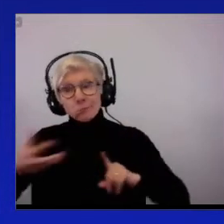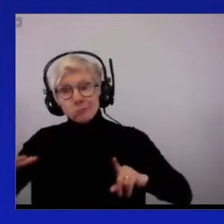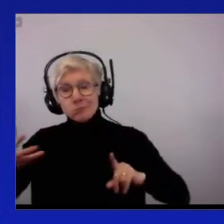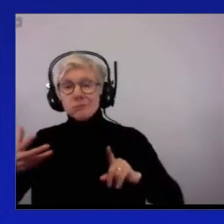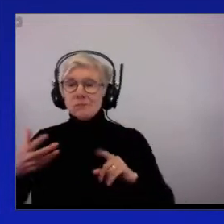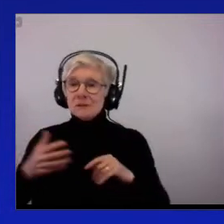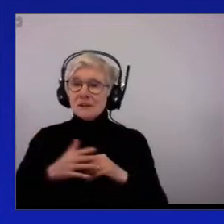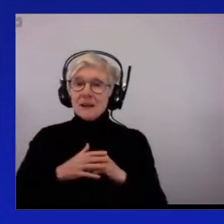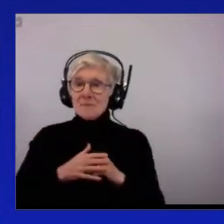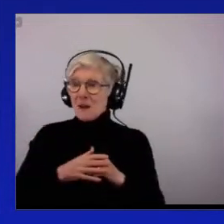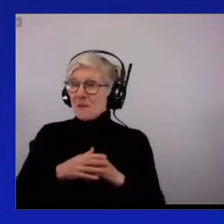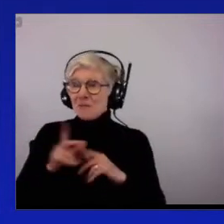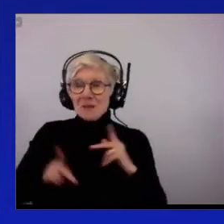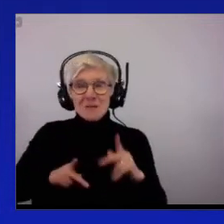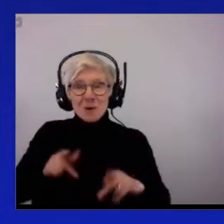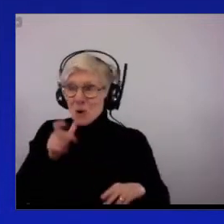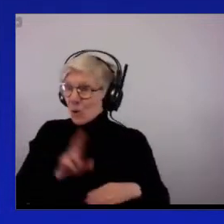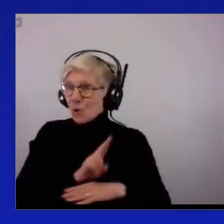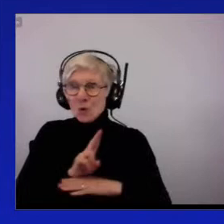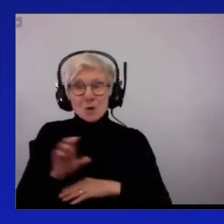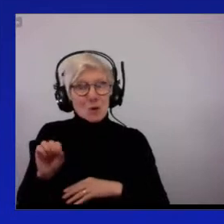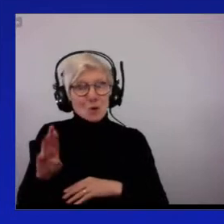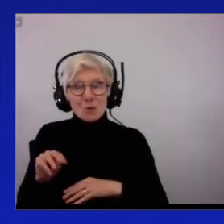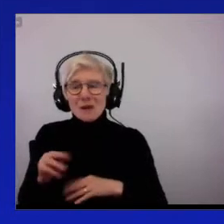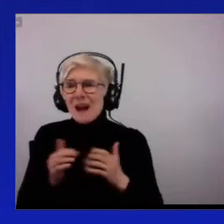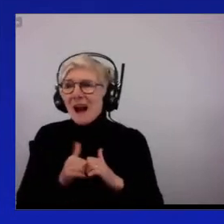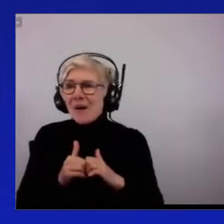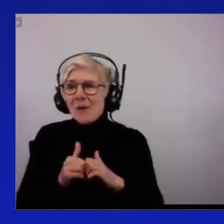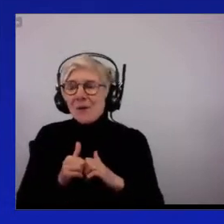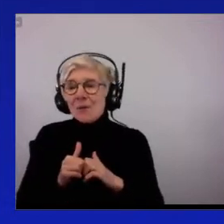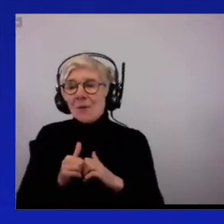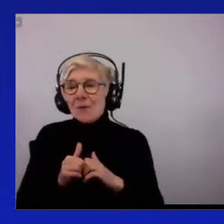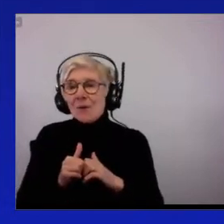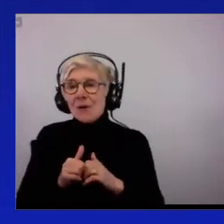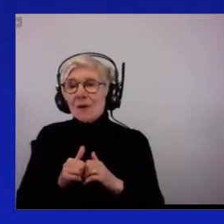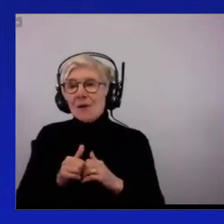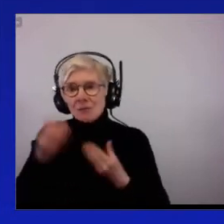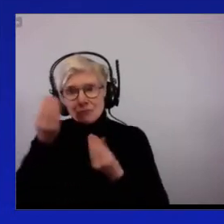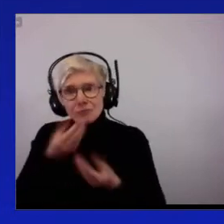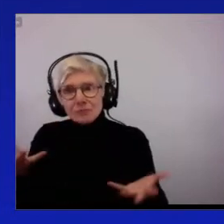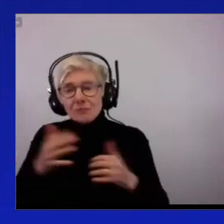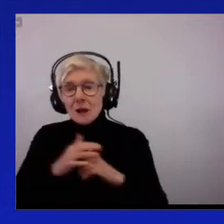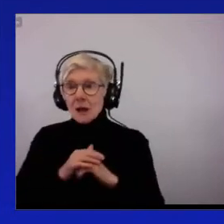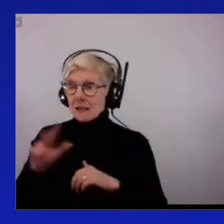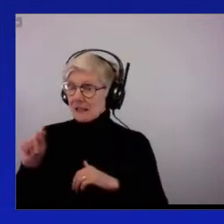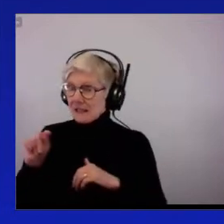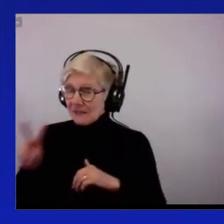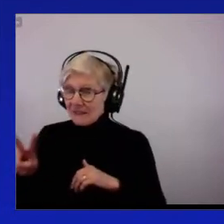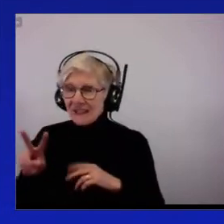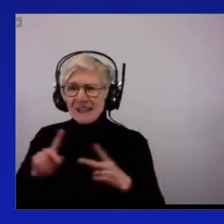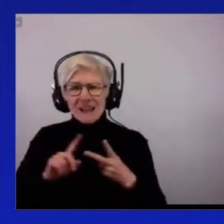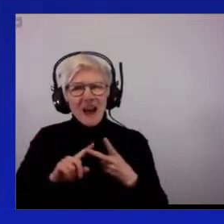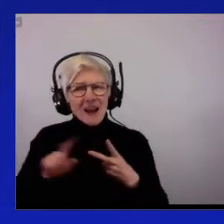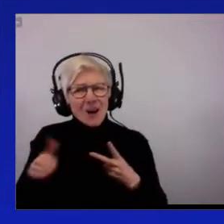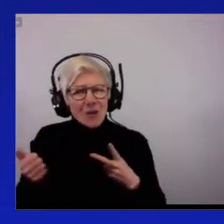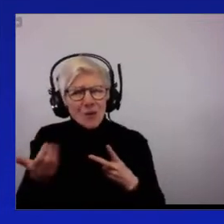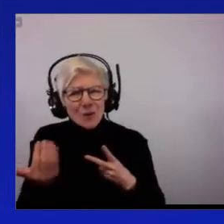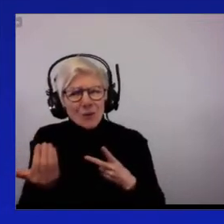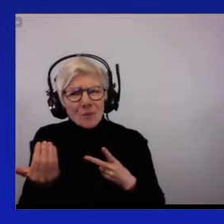who don't have social media? So I think you mentioned TV, and what else is there going to be?